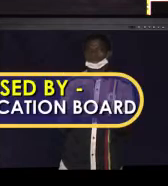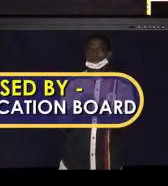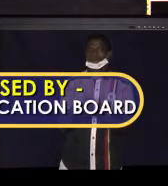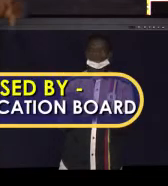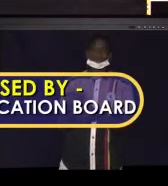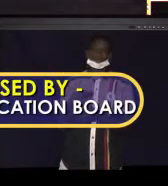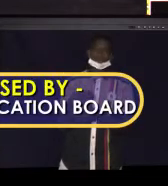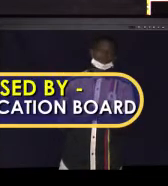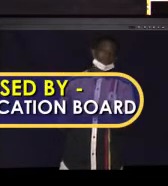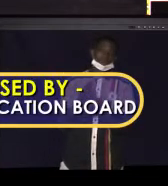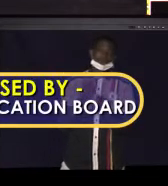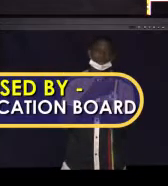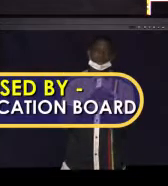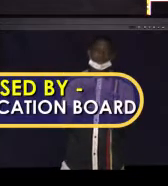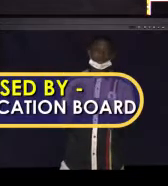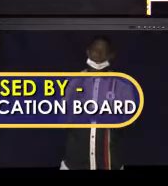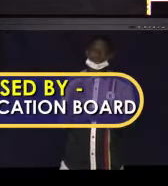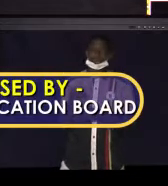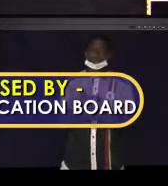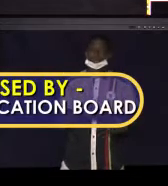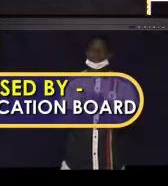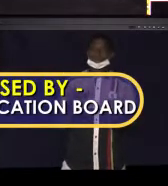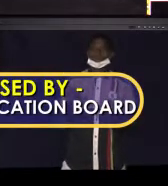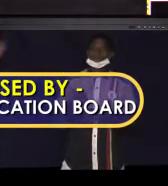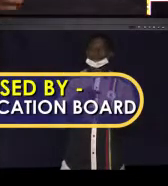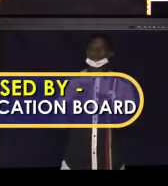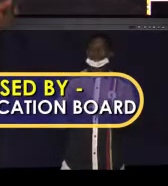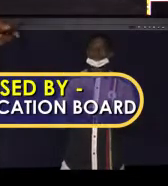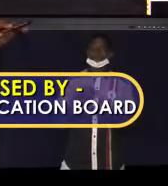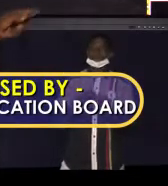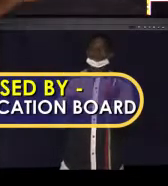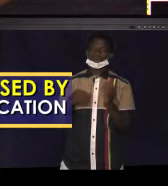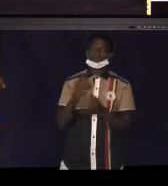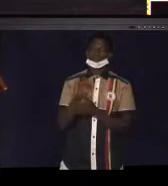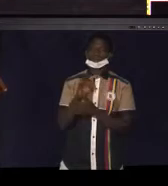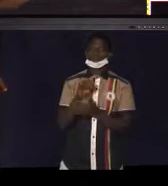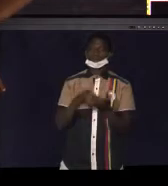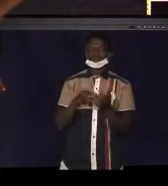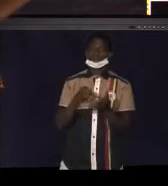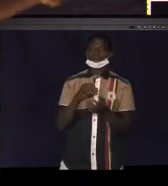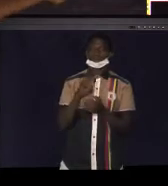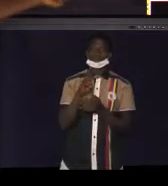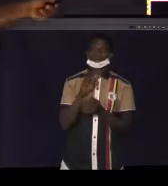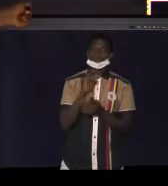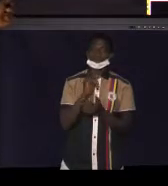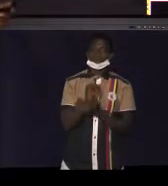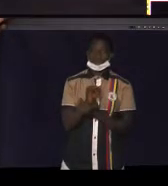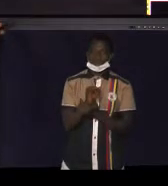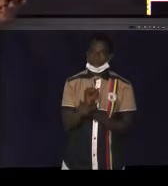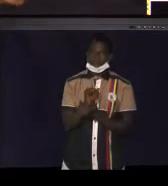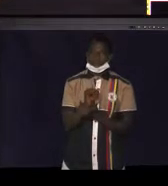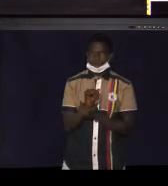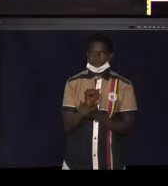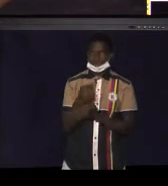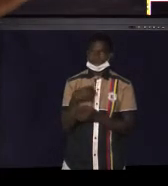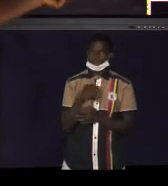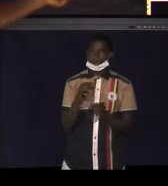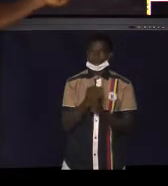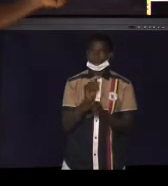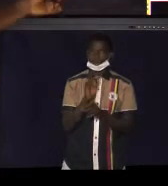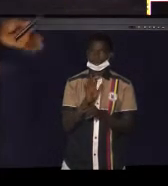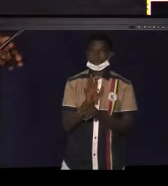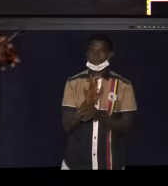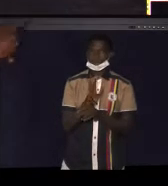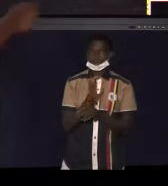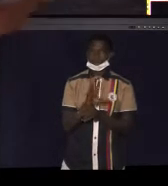to just bring the 1 and put it by the side. Now we can subtract. 9 minus 2 is, we should